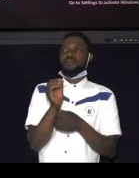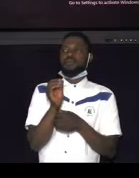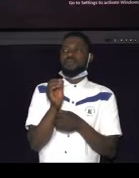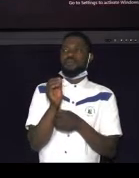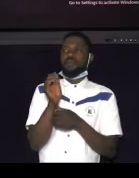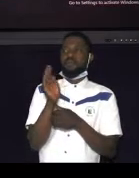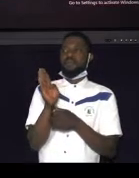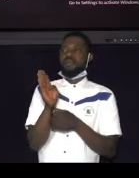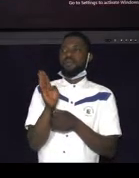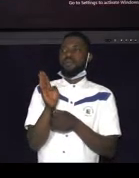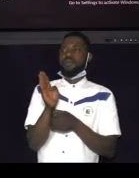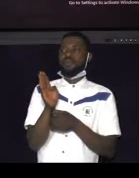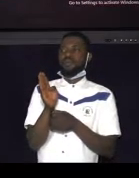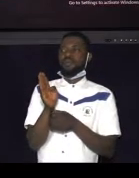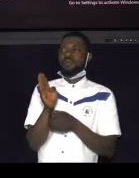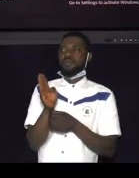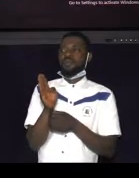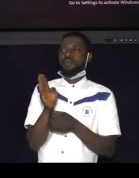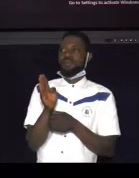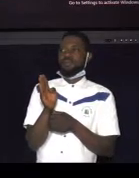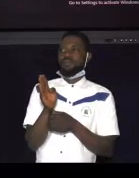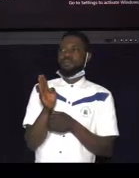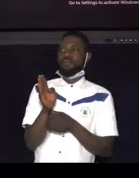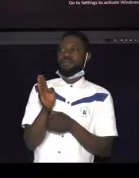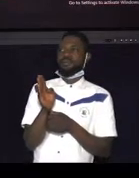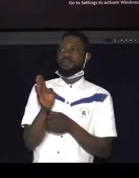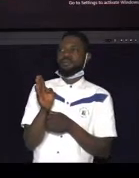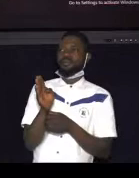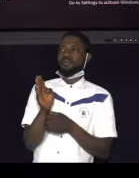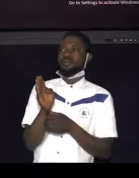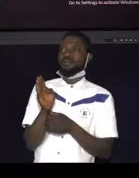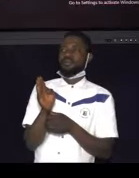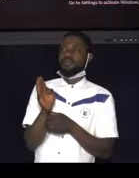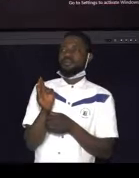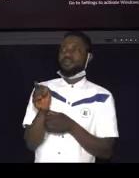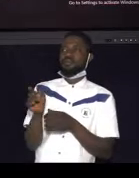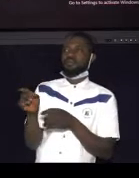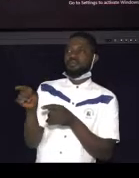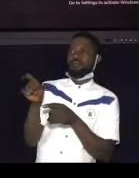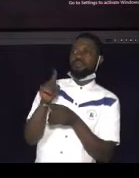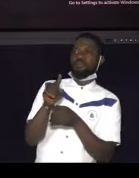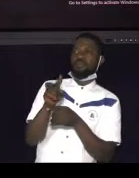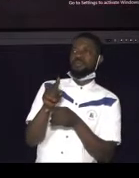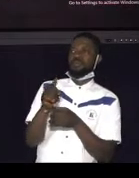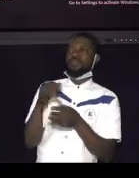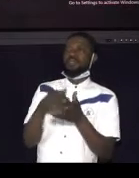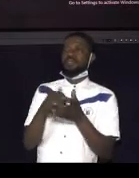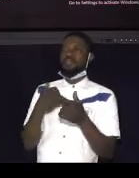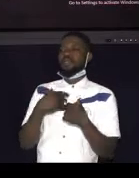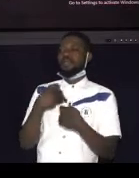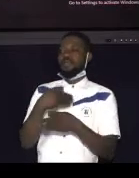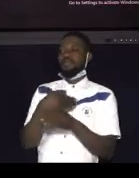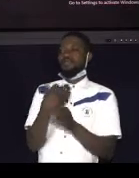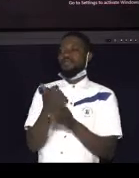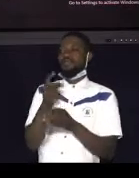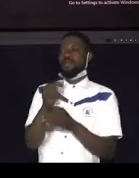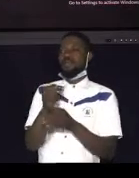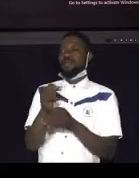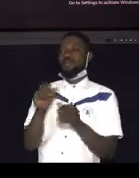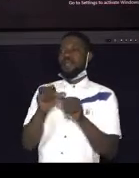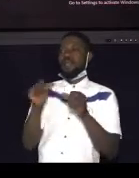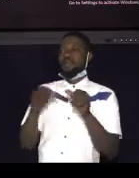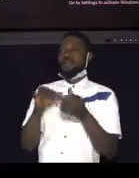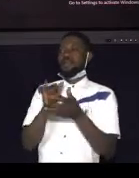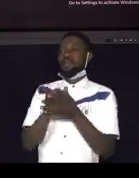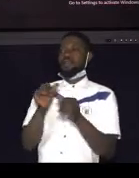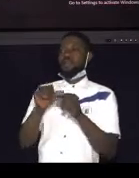at the center O to the B, this A, assume it starts from here and it has moved to this point, it has formed an angle. But that